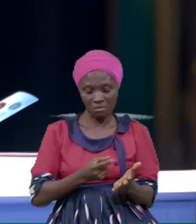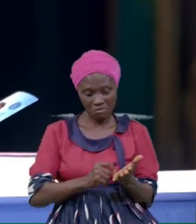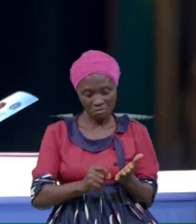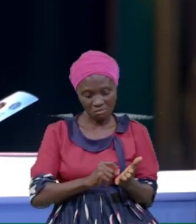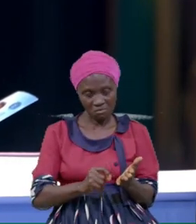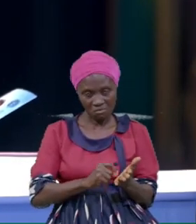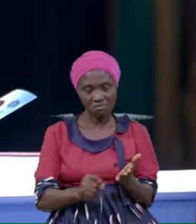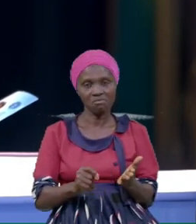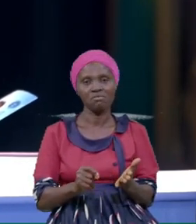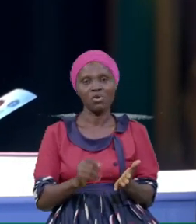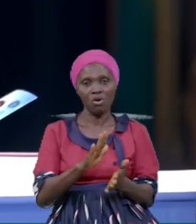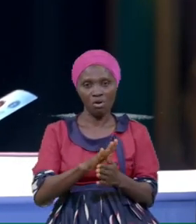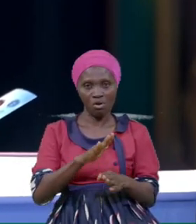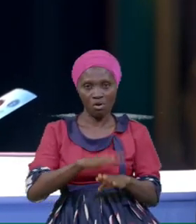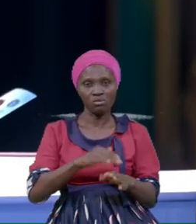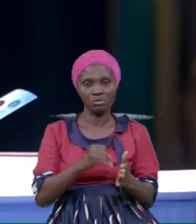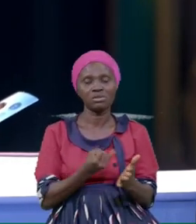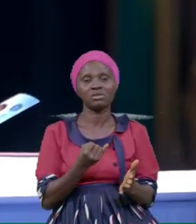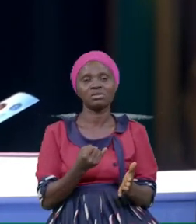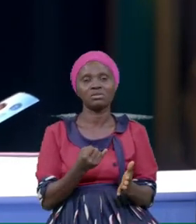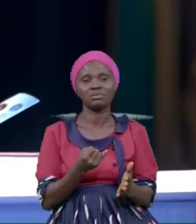details. And it is